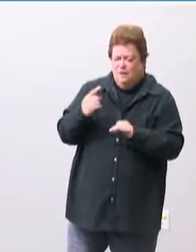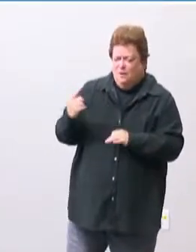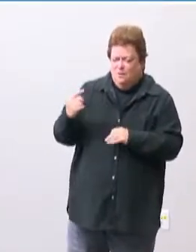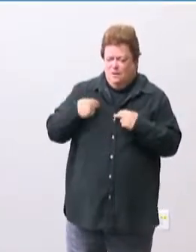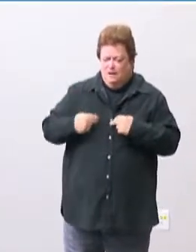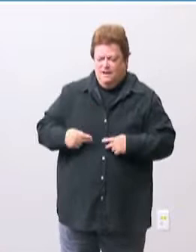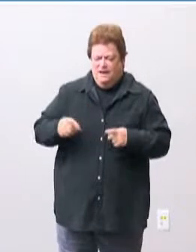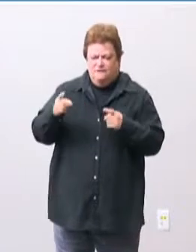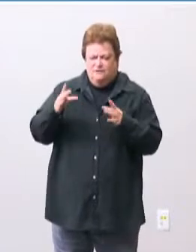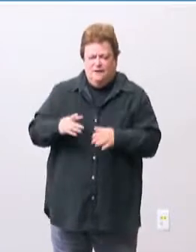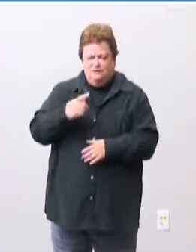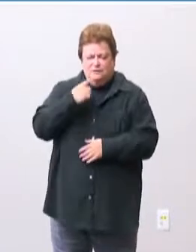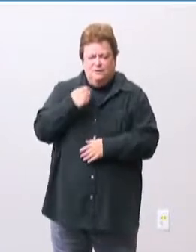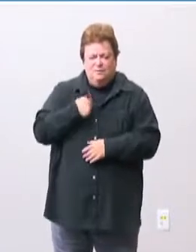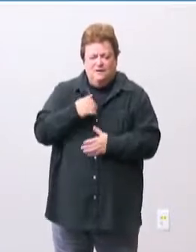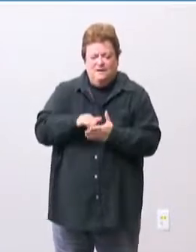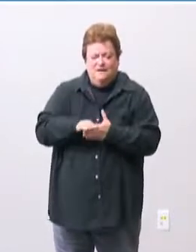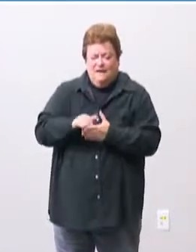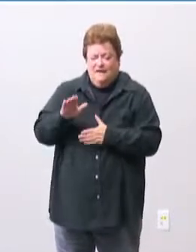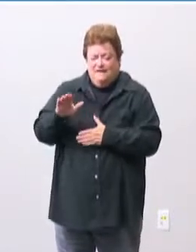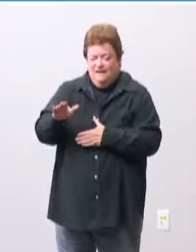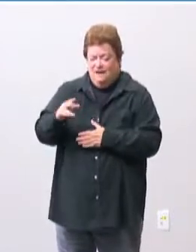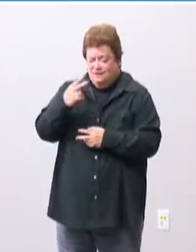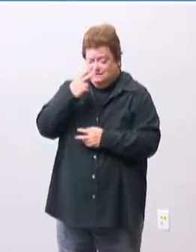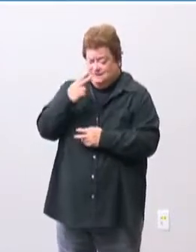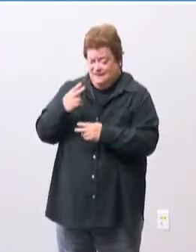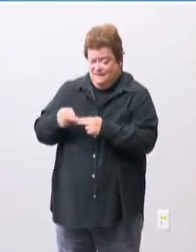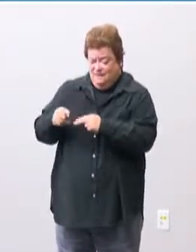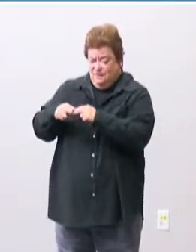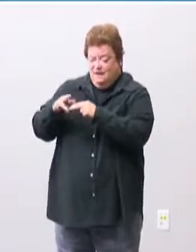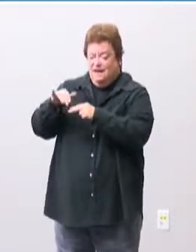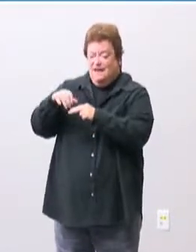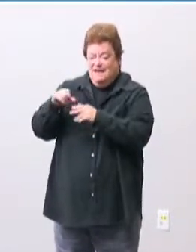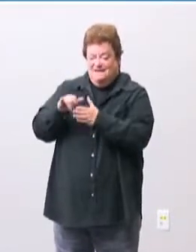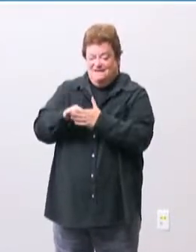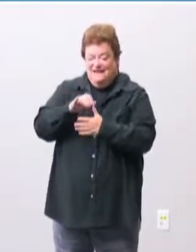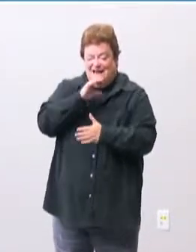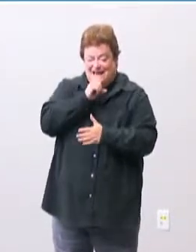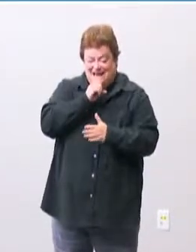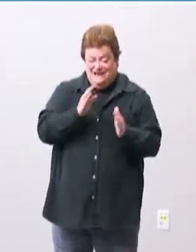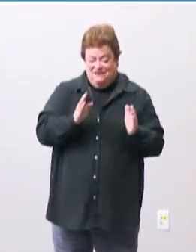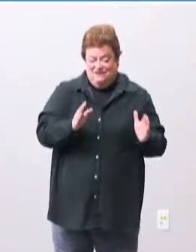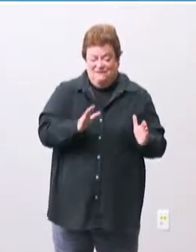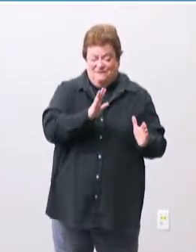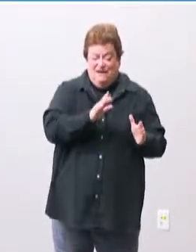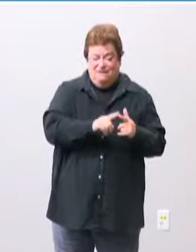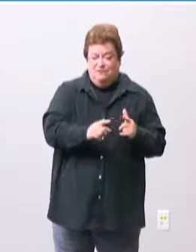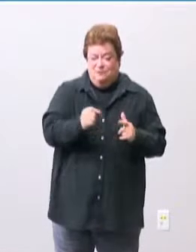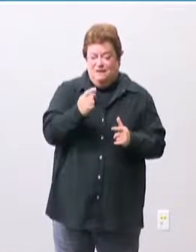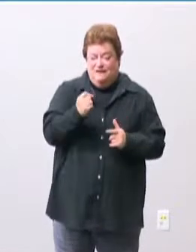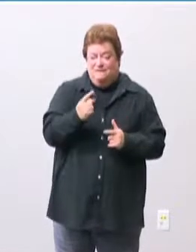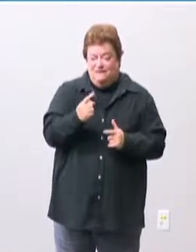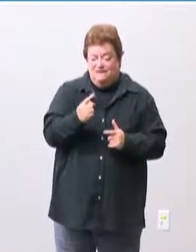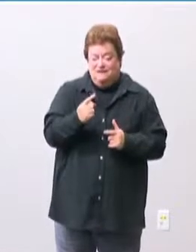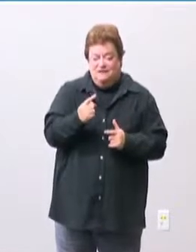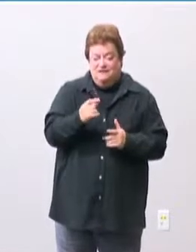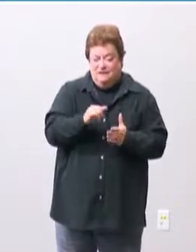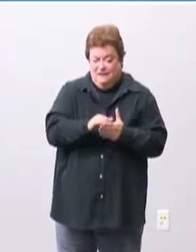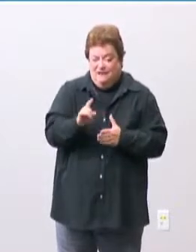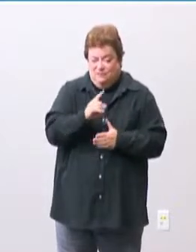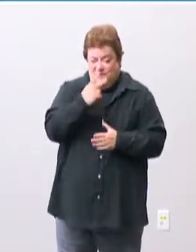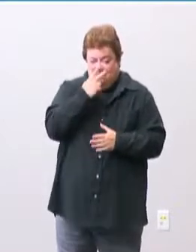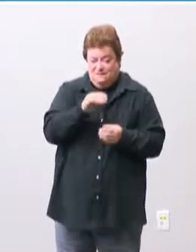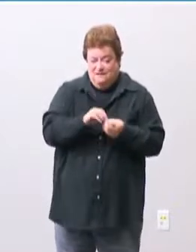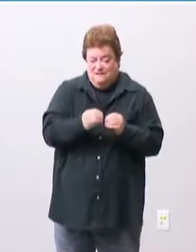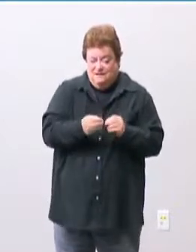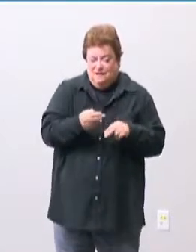me their primary increase that they're seeing is in that 5 to 11 year age group. So just some information to